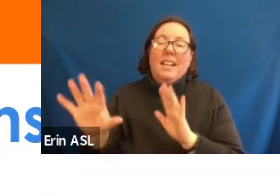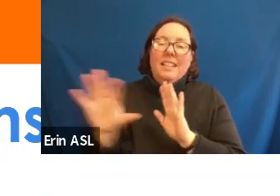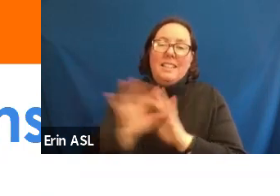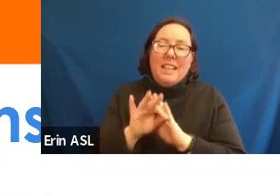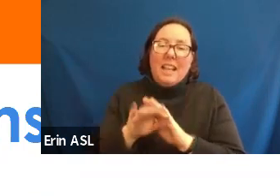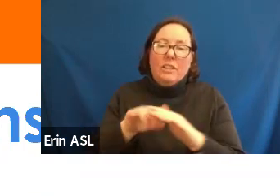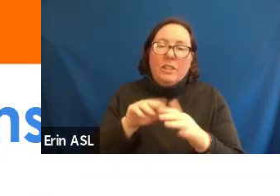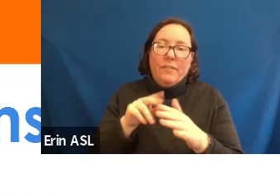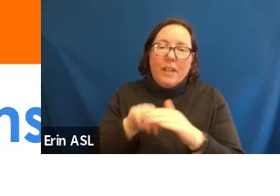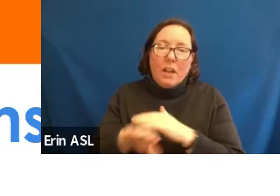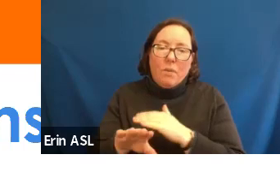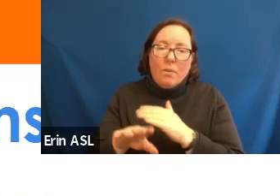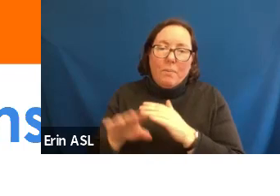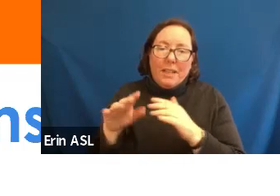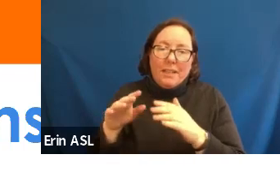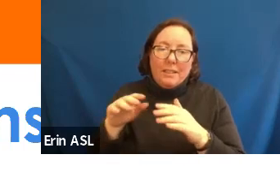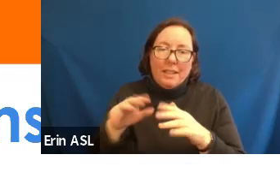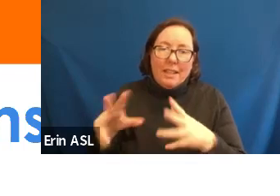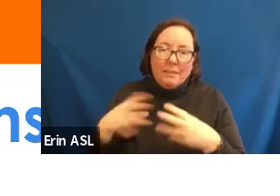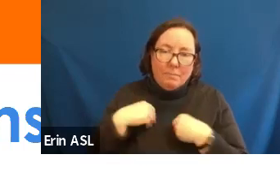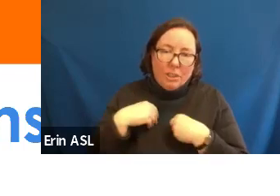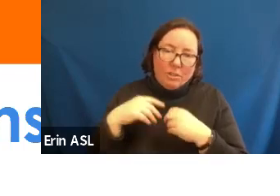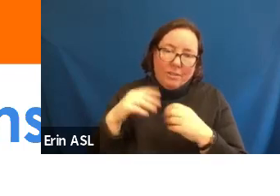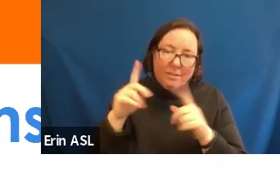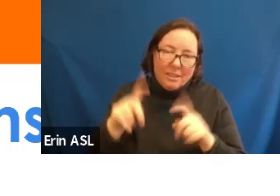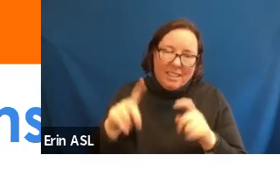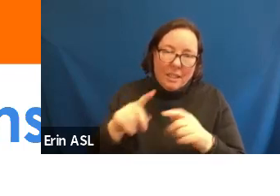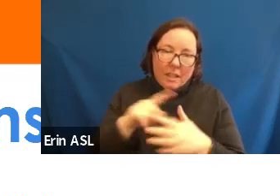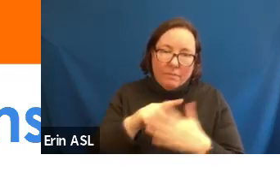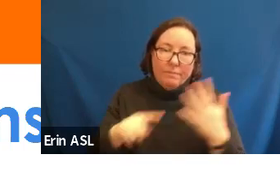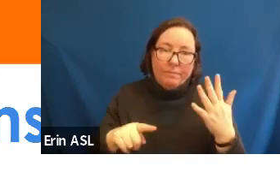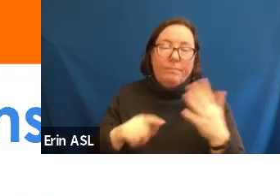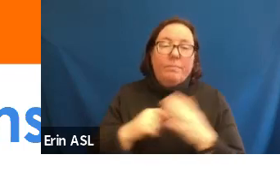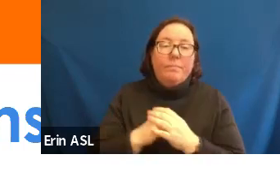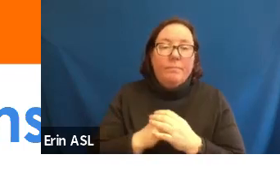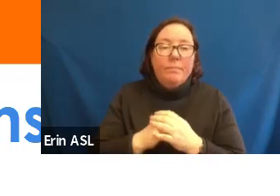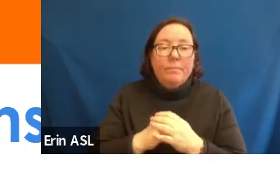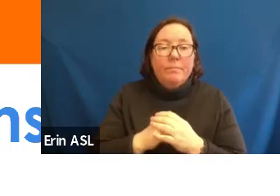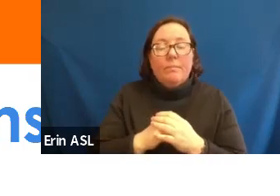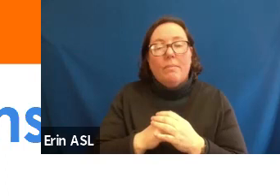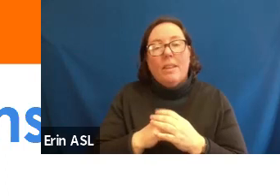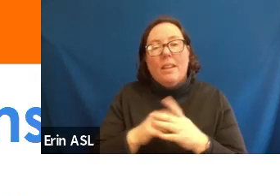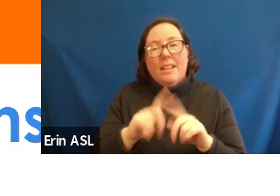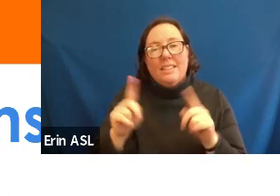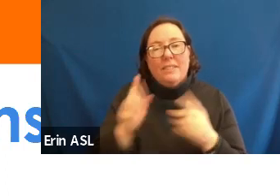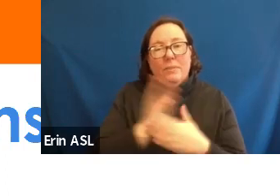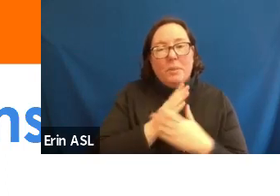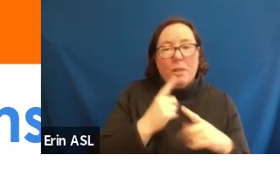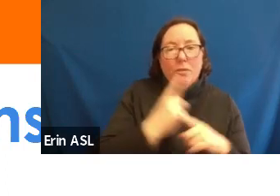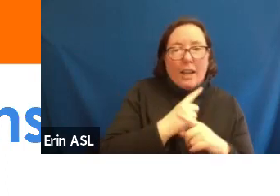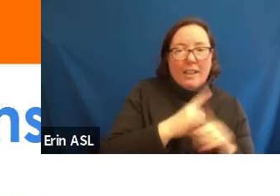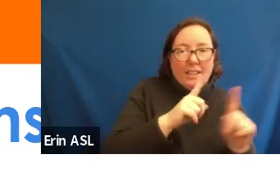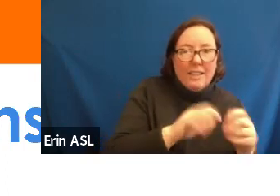exam. The difference here between test scores and a selective enrollment